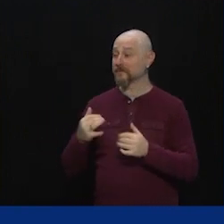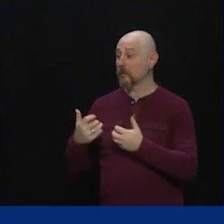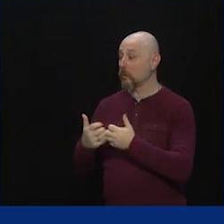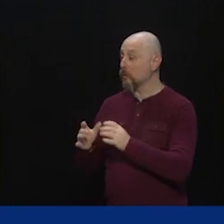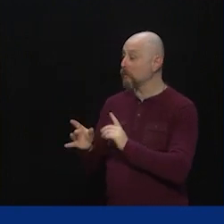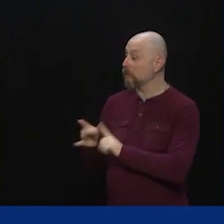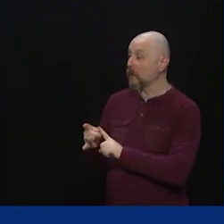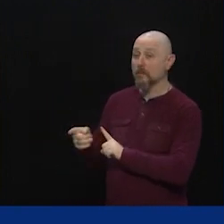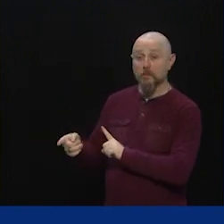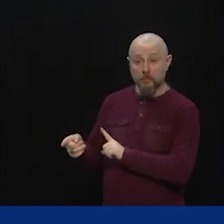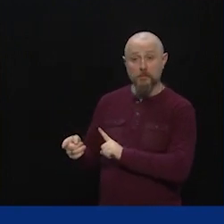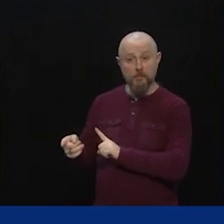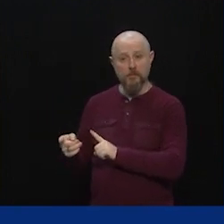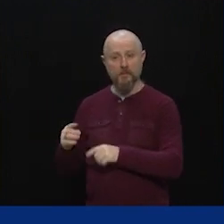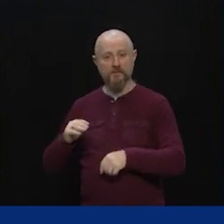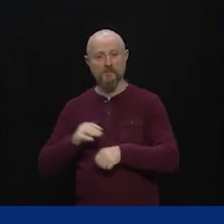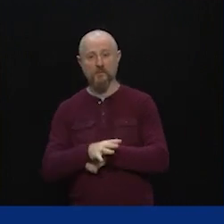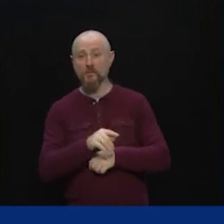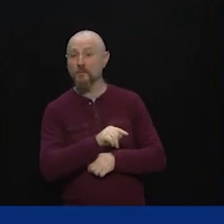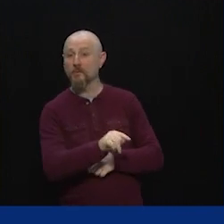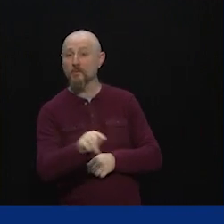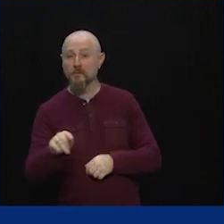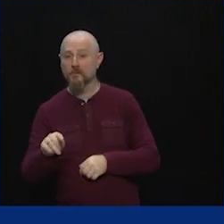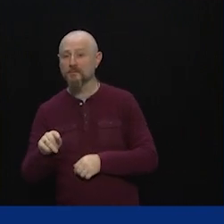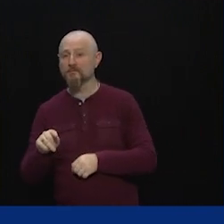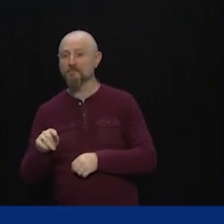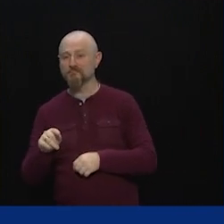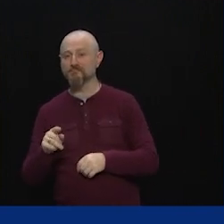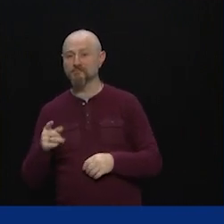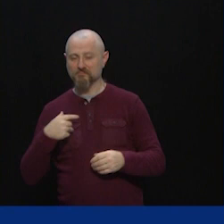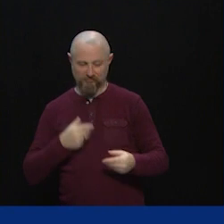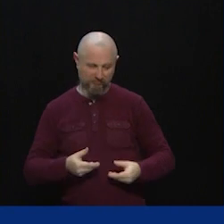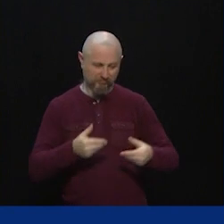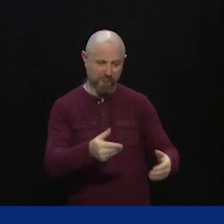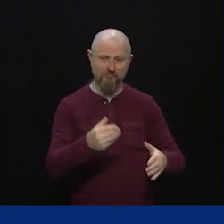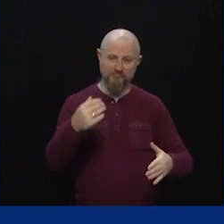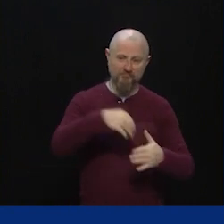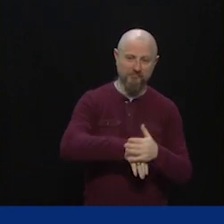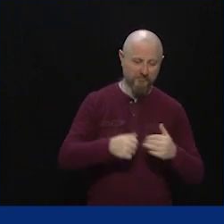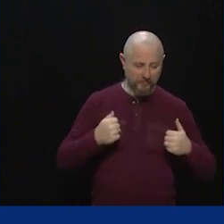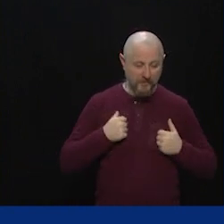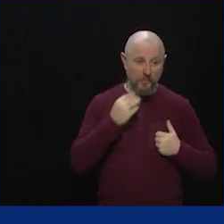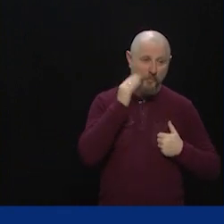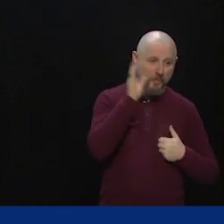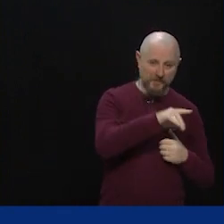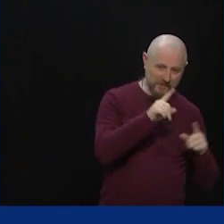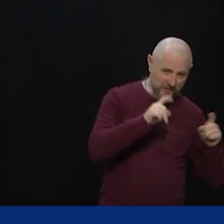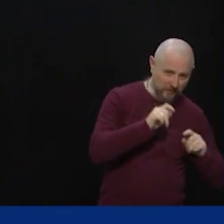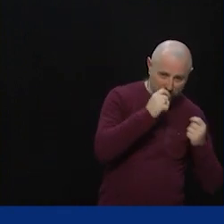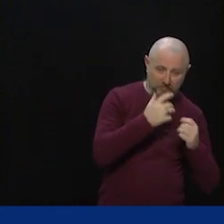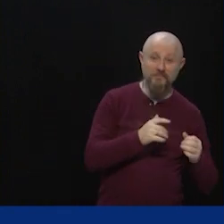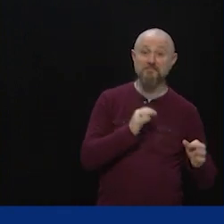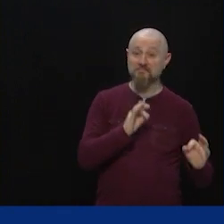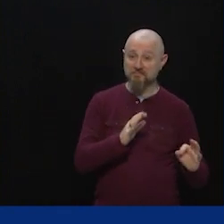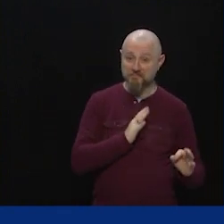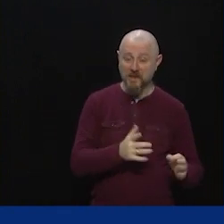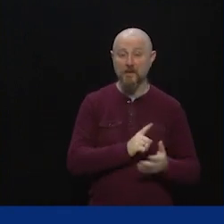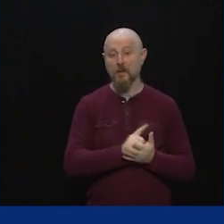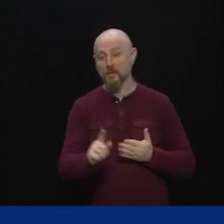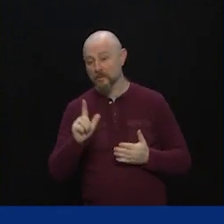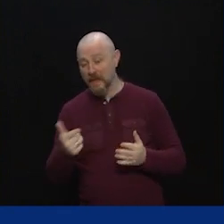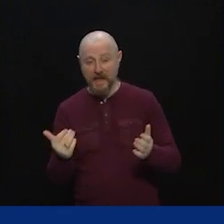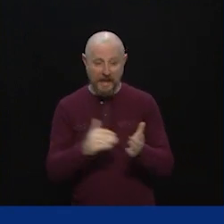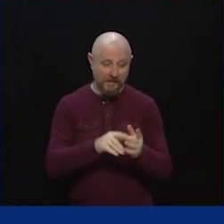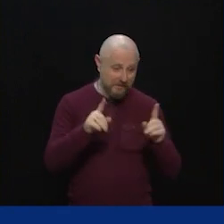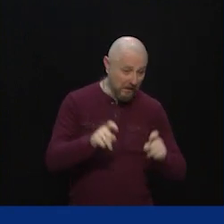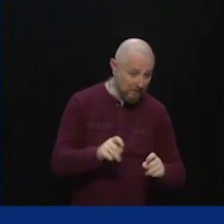go home, they test negative the next day, they can come back, they test again later in the week. And so the question is, how do parents get these very